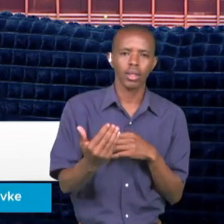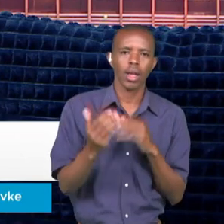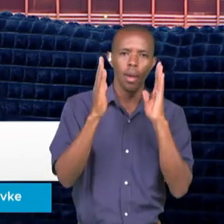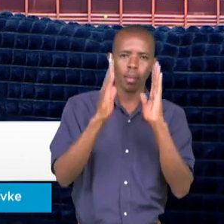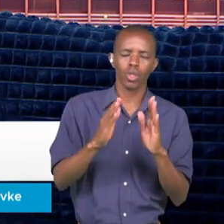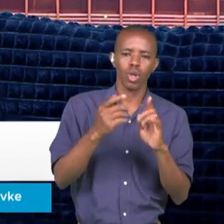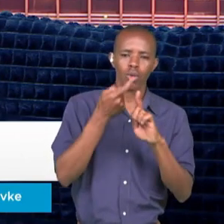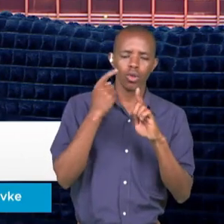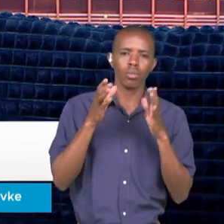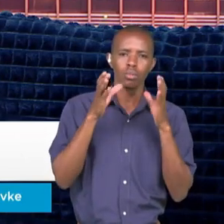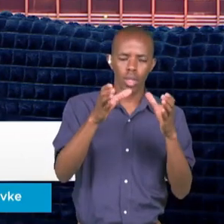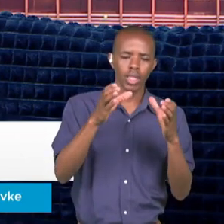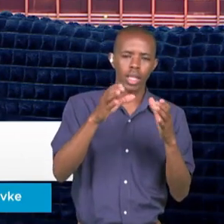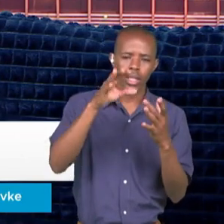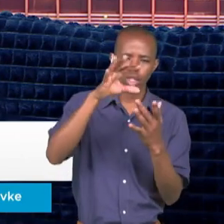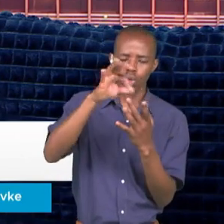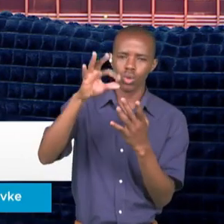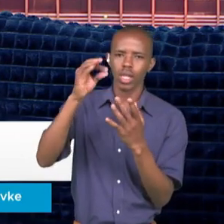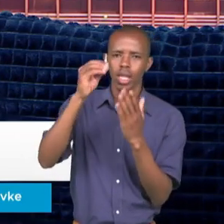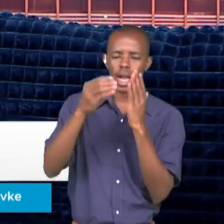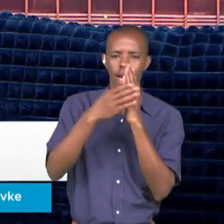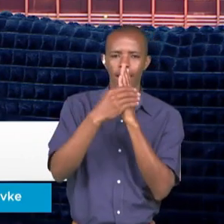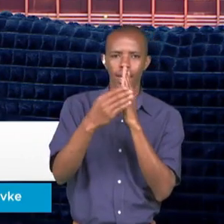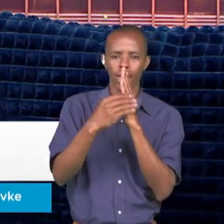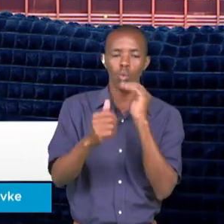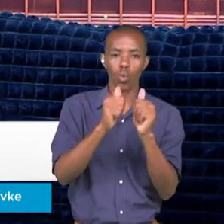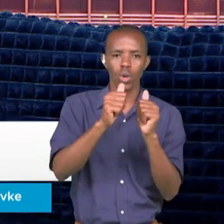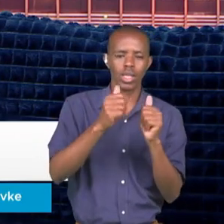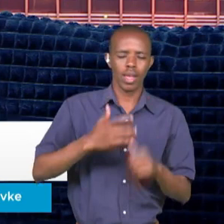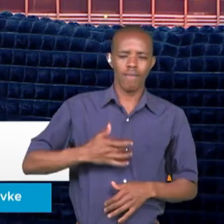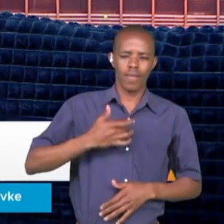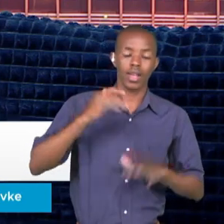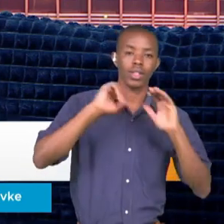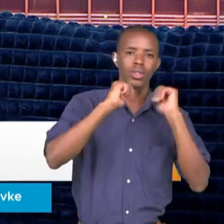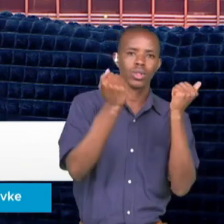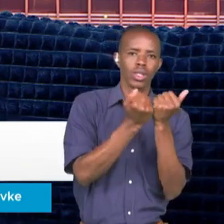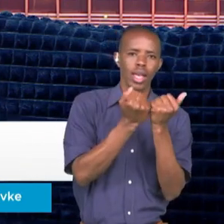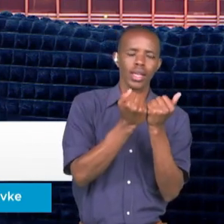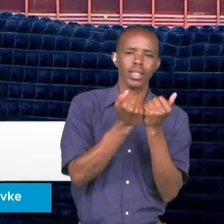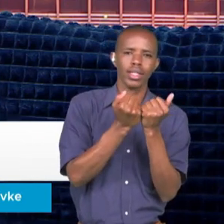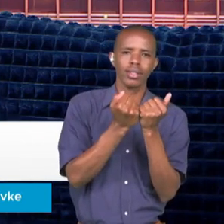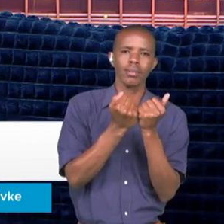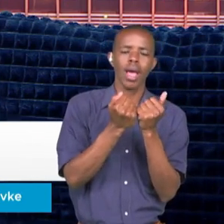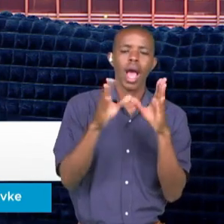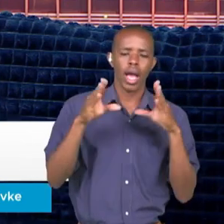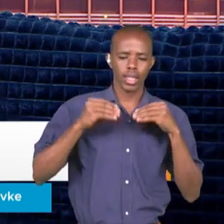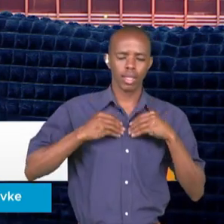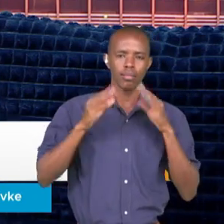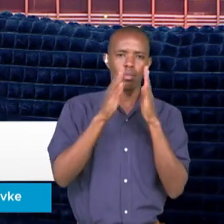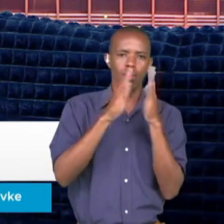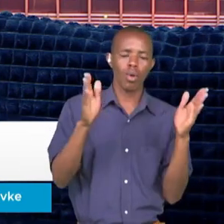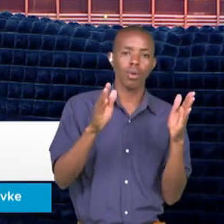of pressure, they end up taking careers which they feel the society embraces and accepts. Yeah.